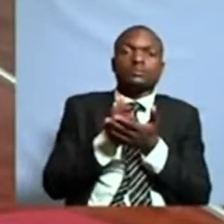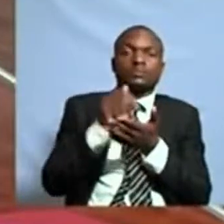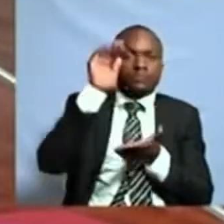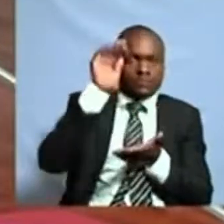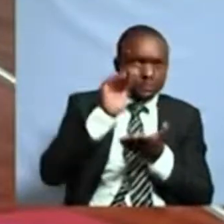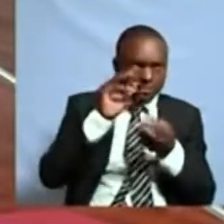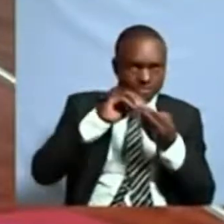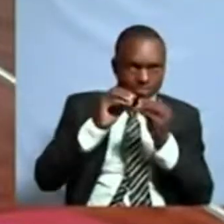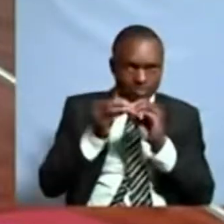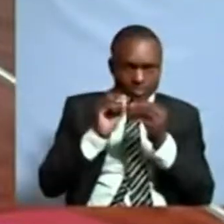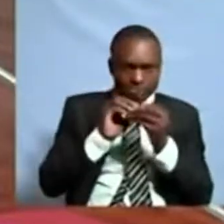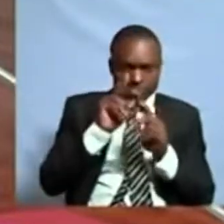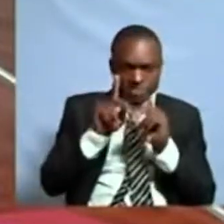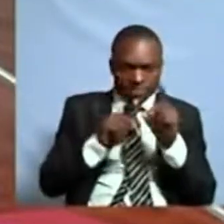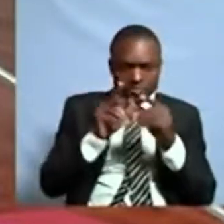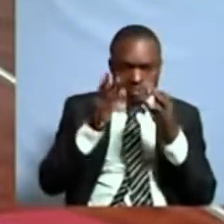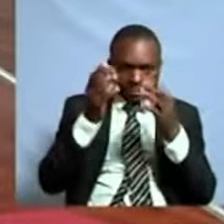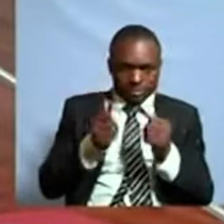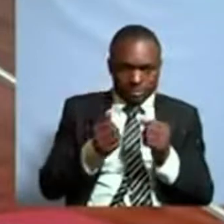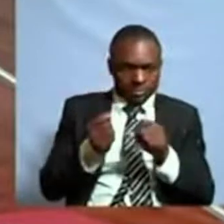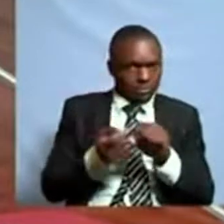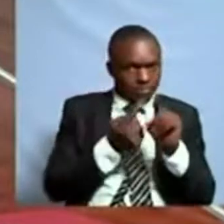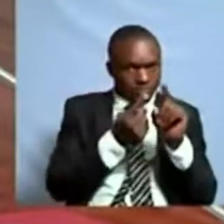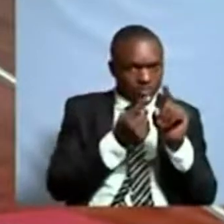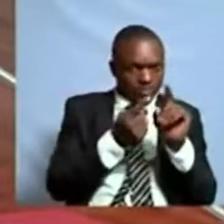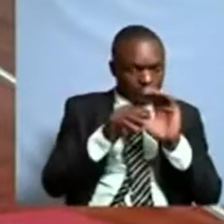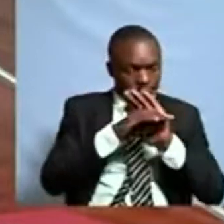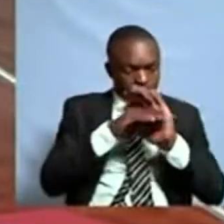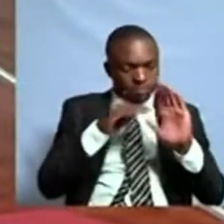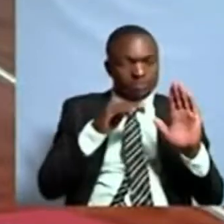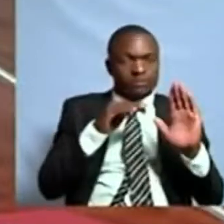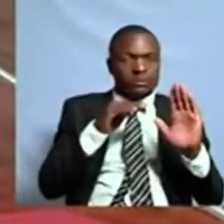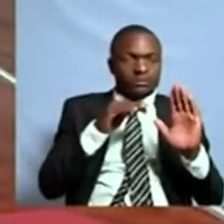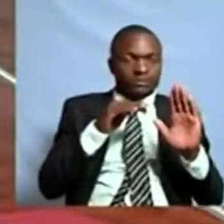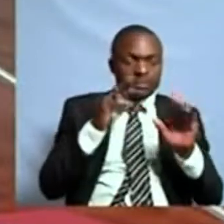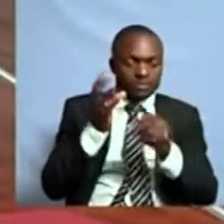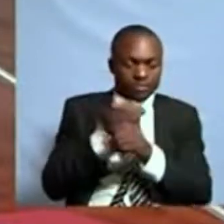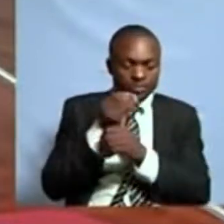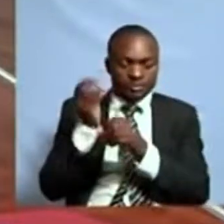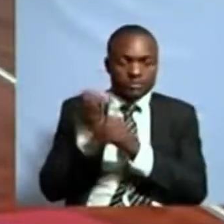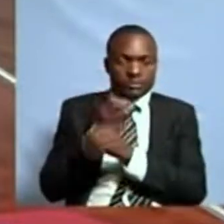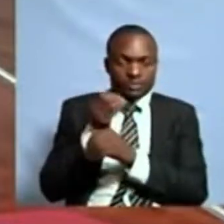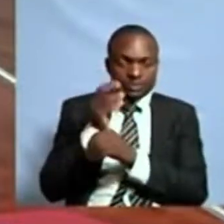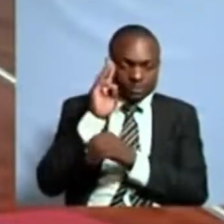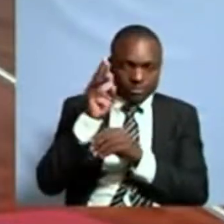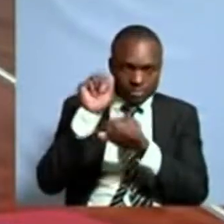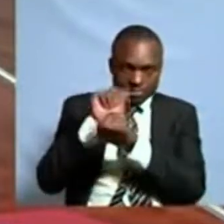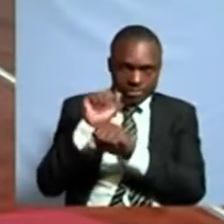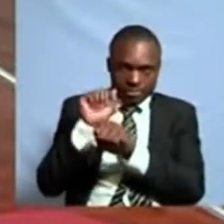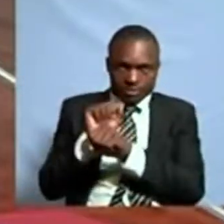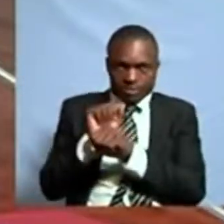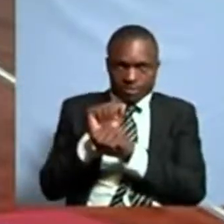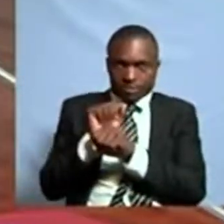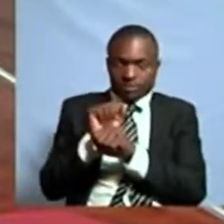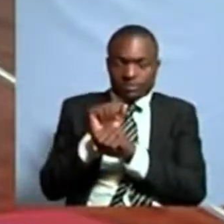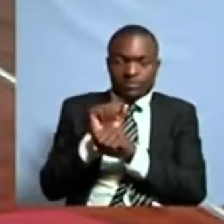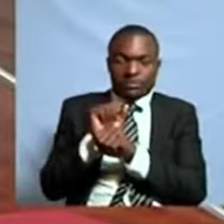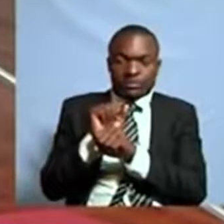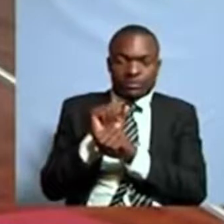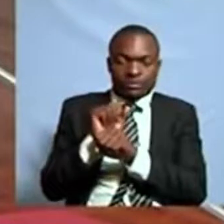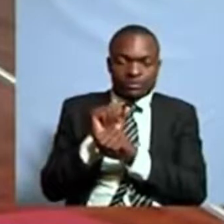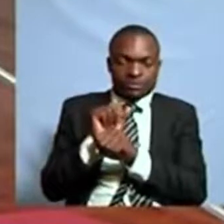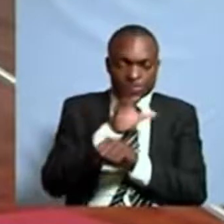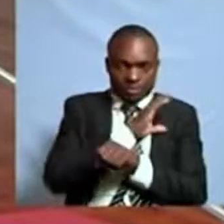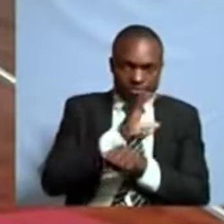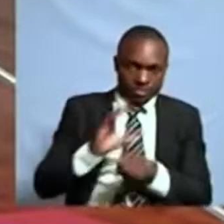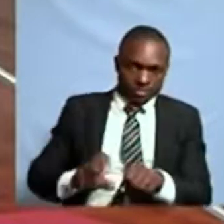on the numbers of people who would want to rush for a partial withdrawal, and that will work to advantage of the scheme. In any case,